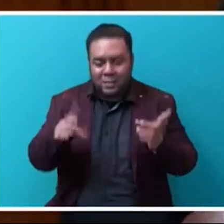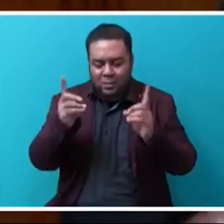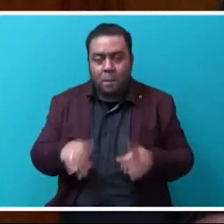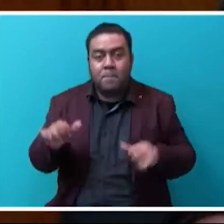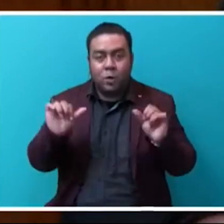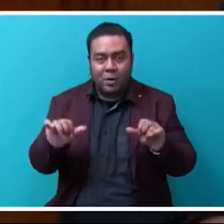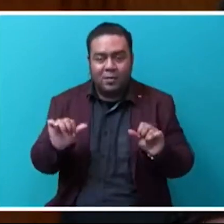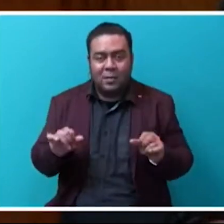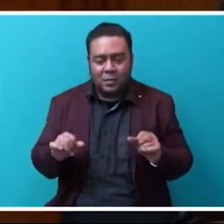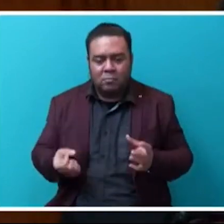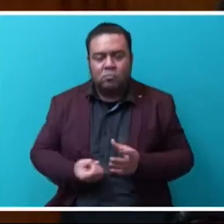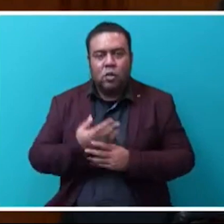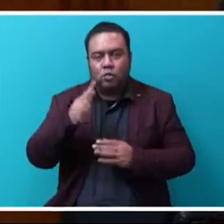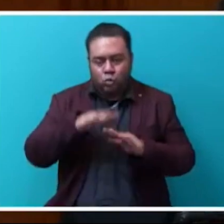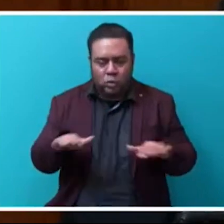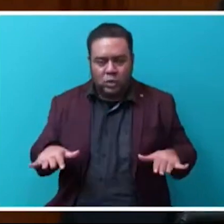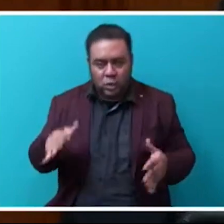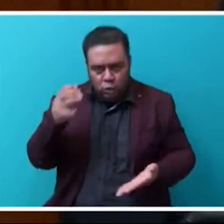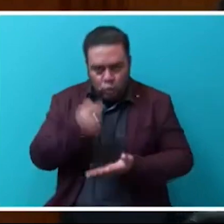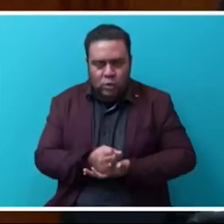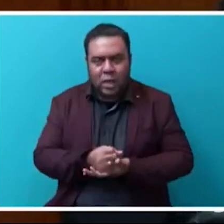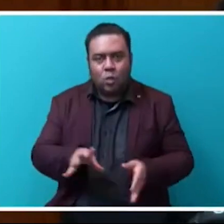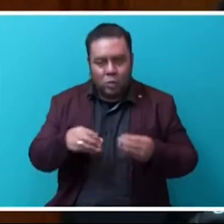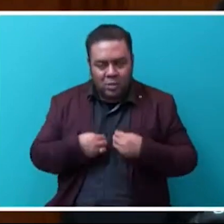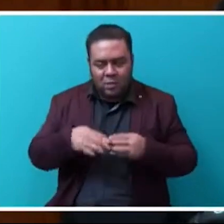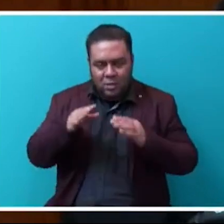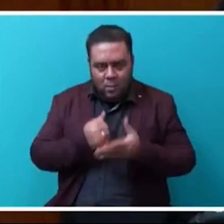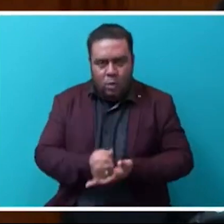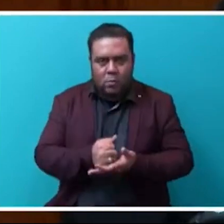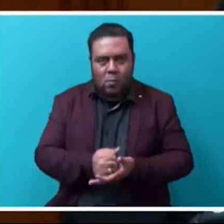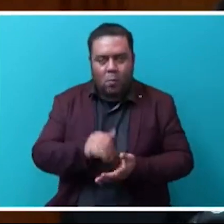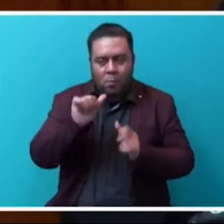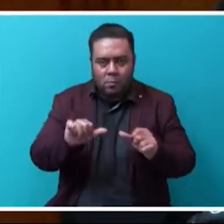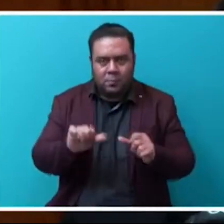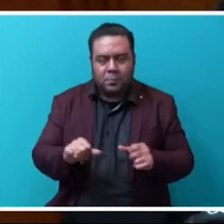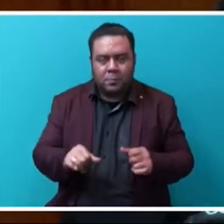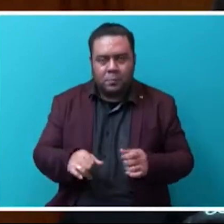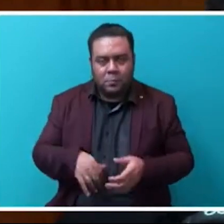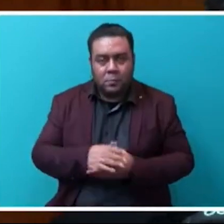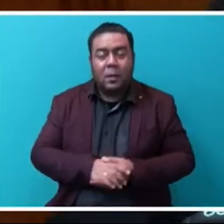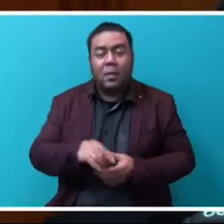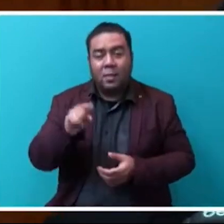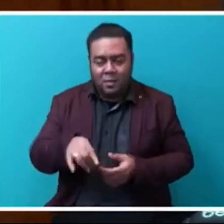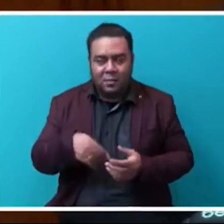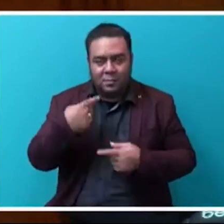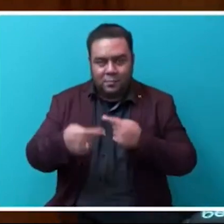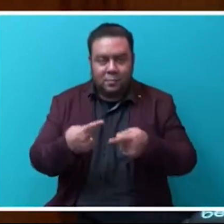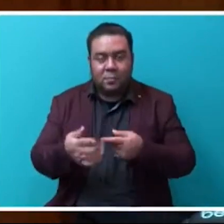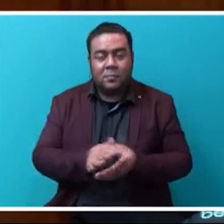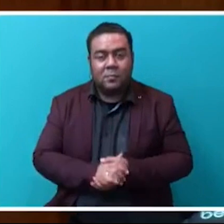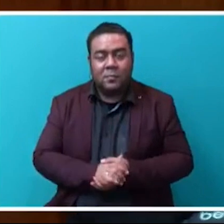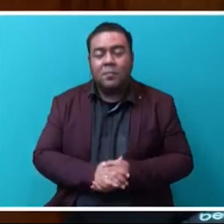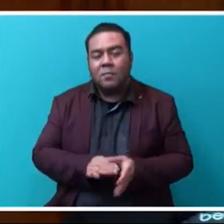protect and nurture our children, ensuring they receive the support and protection they deserve, and that they go on to thrive as adults who will